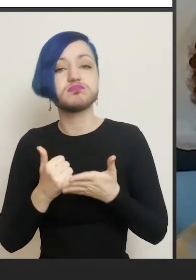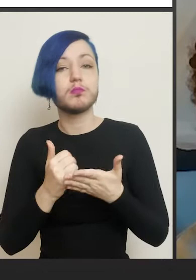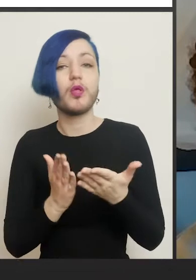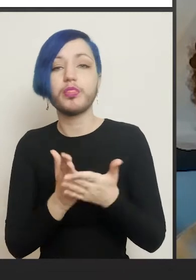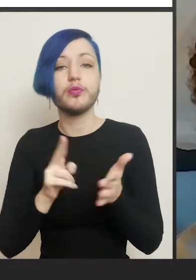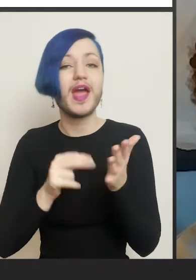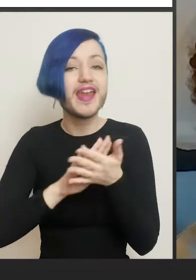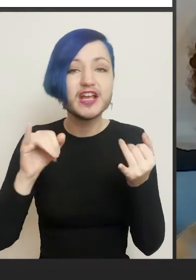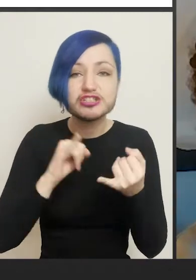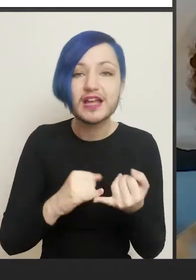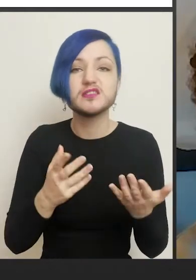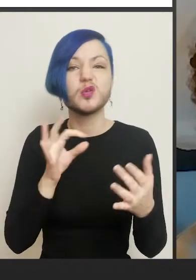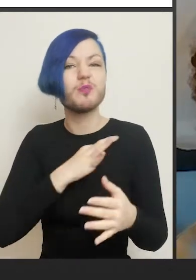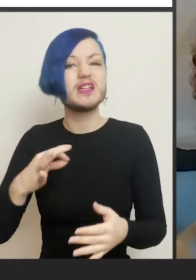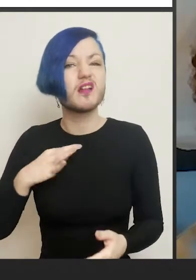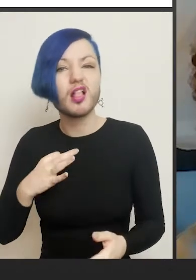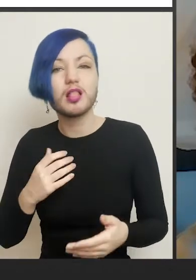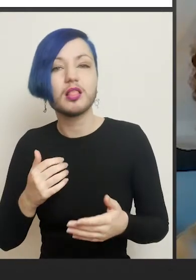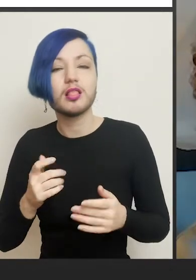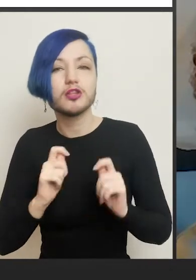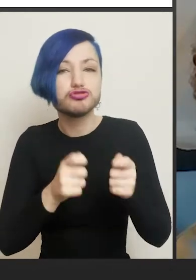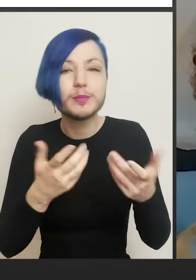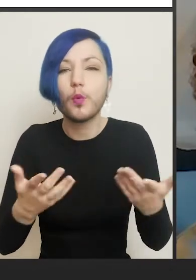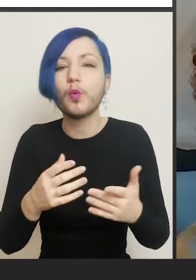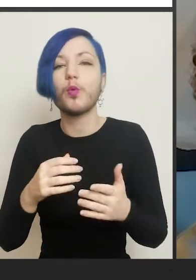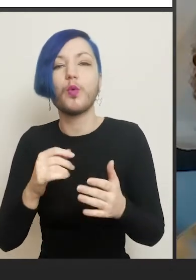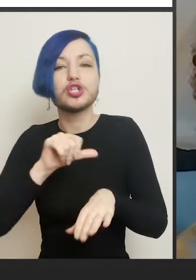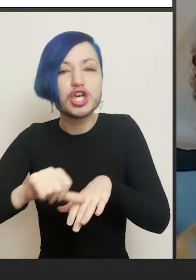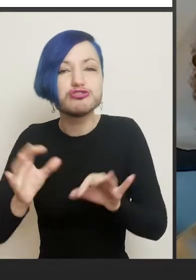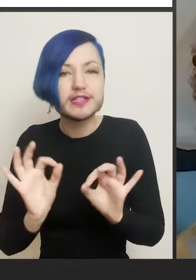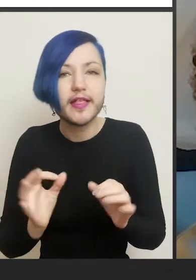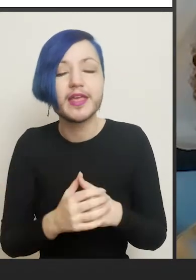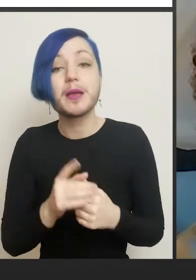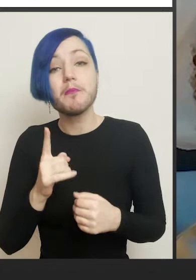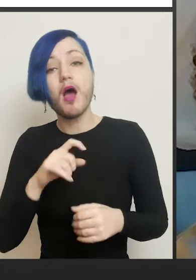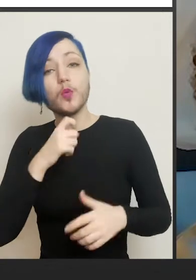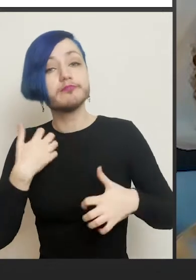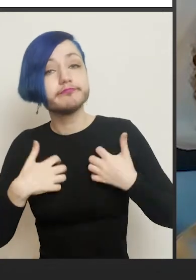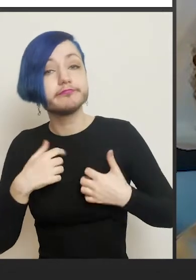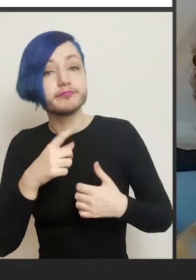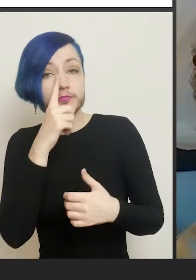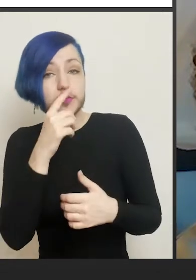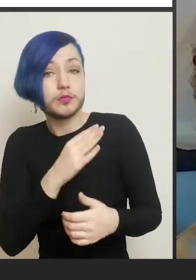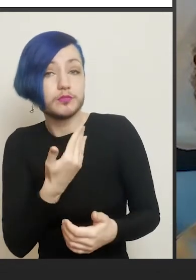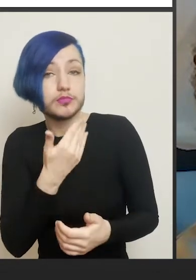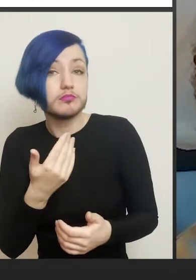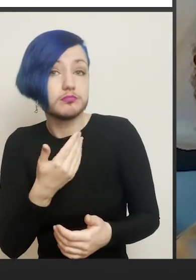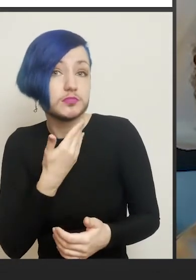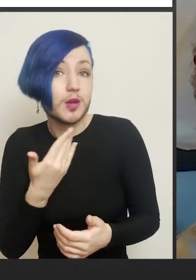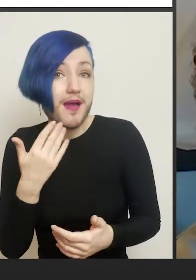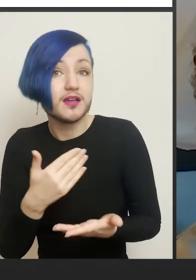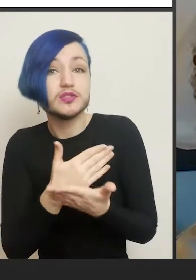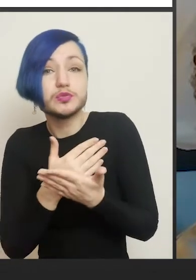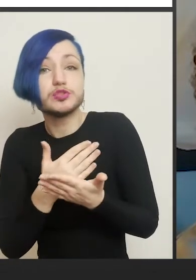NHS around kind of medical or surgical intervention. And I'd really love to know, and I'd love you to share a little bit of your own